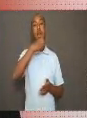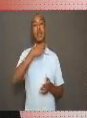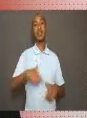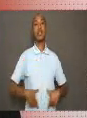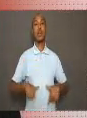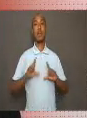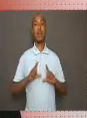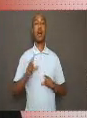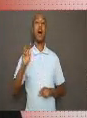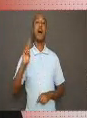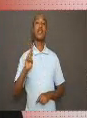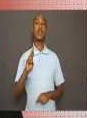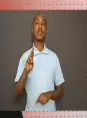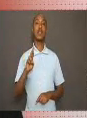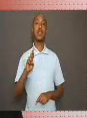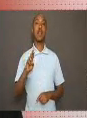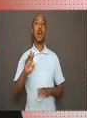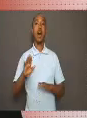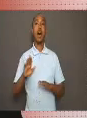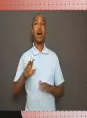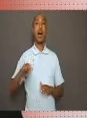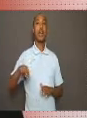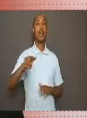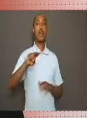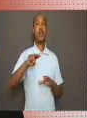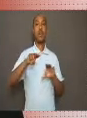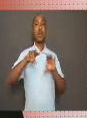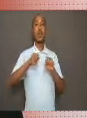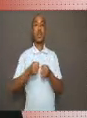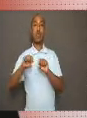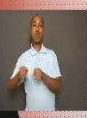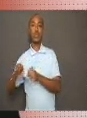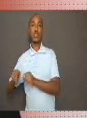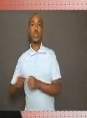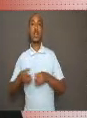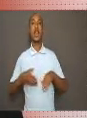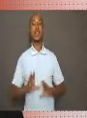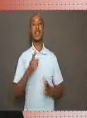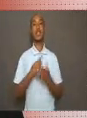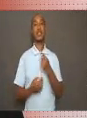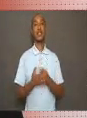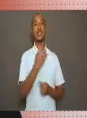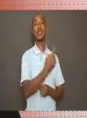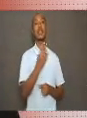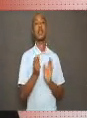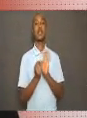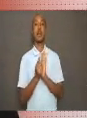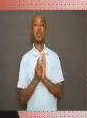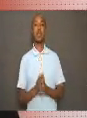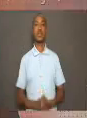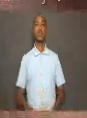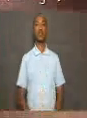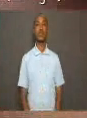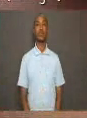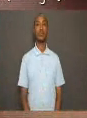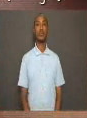stable, others undergo decomposition. Let us discuss some examples.